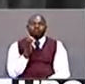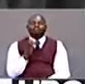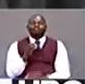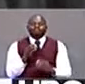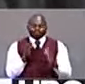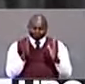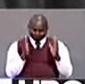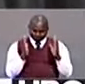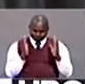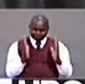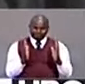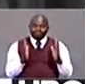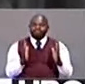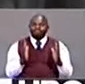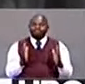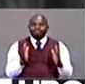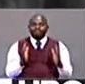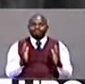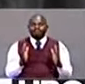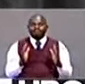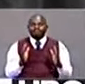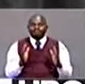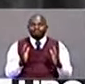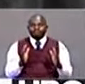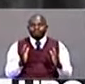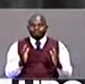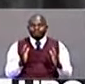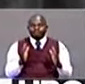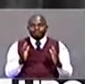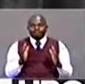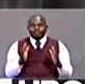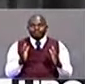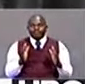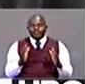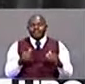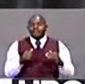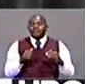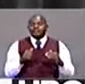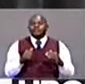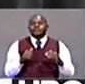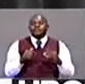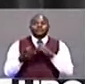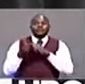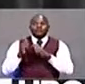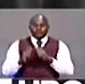stood and fulfilled what we call the apostolic succession,